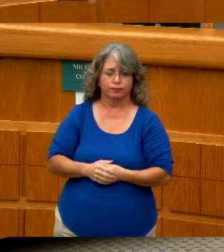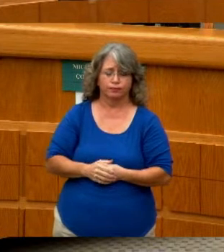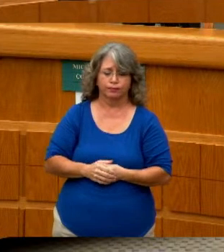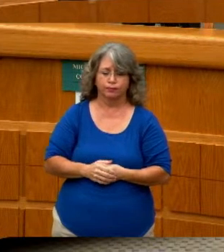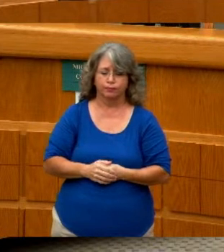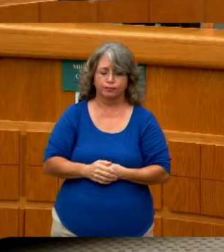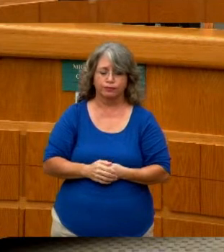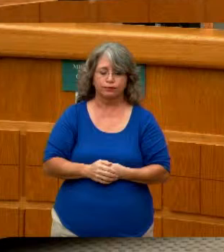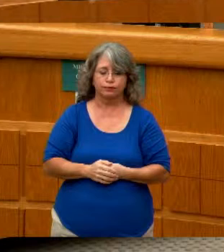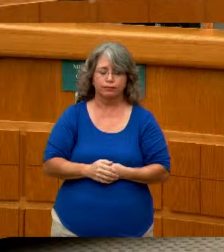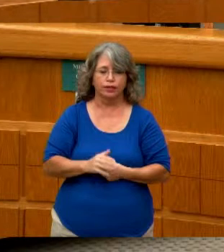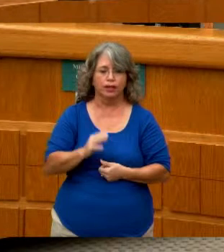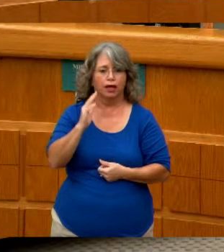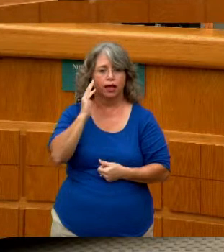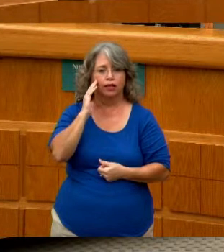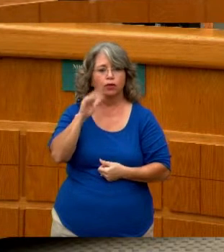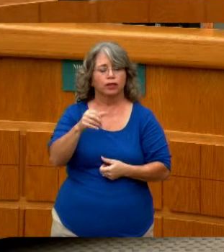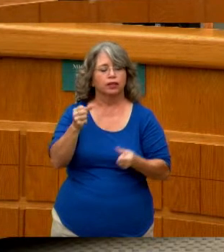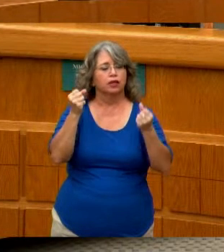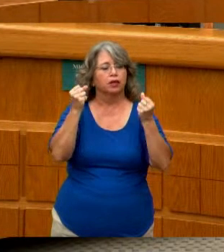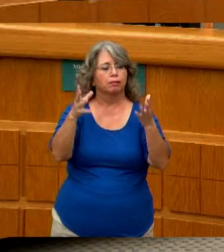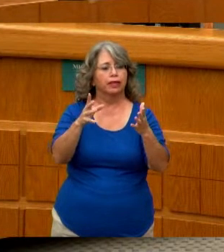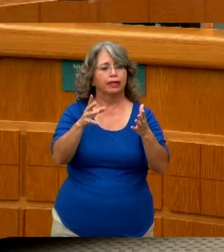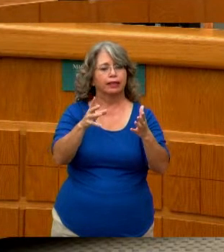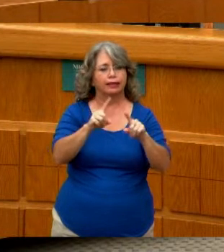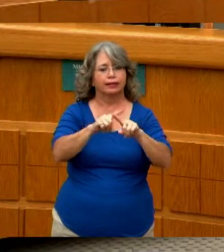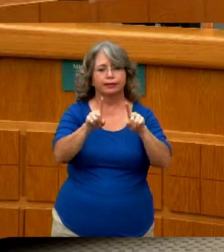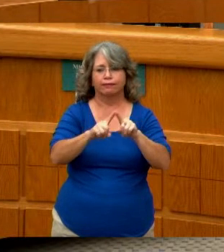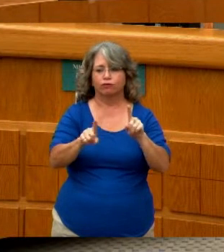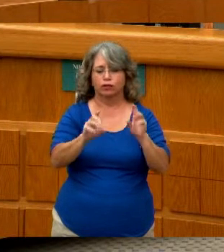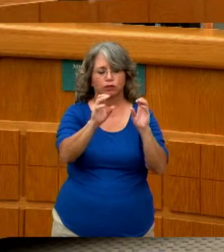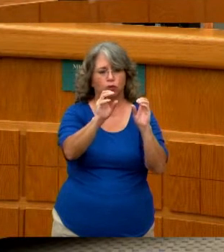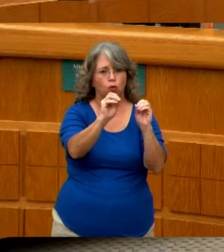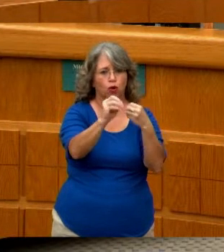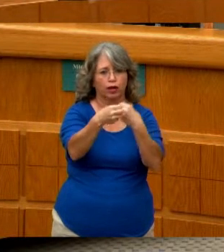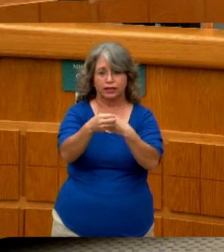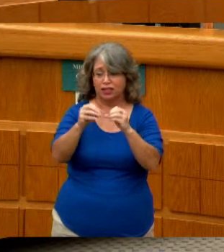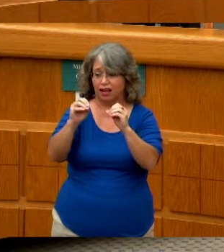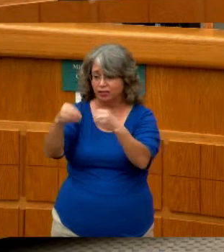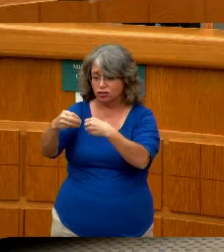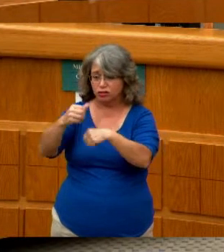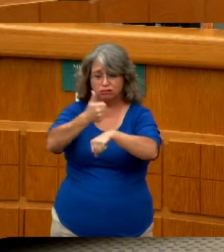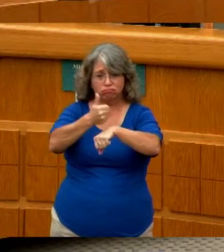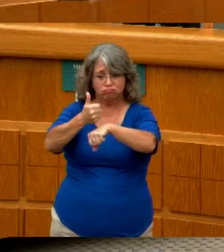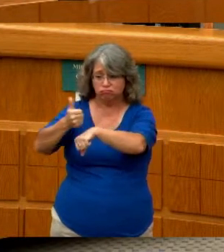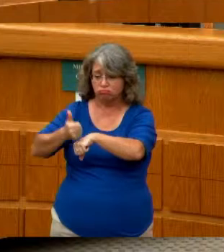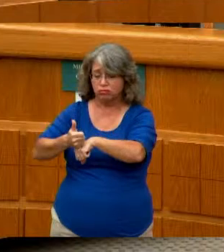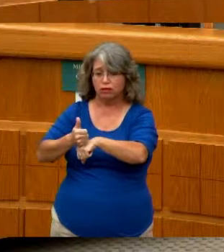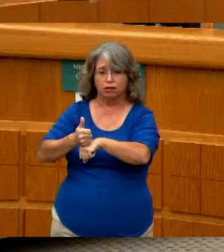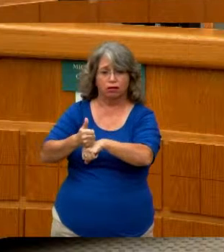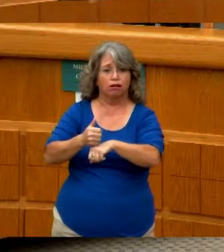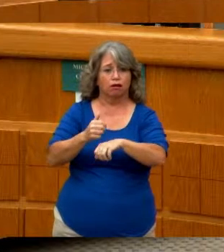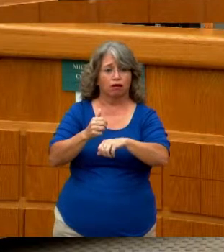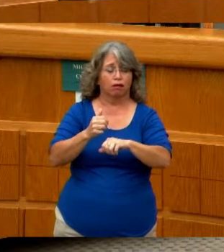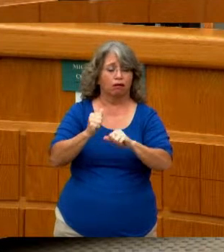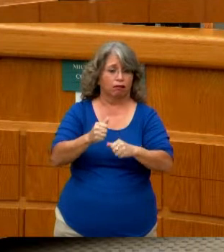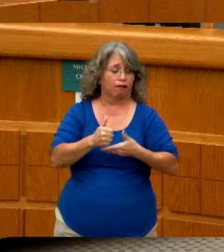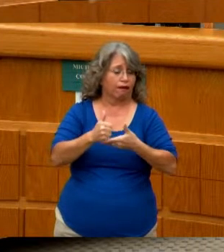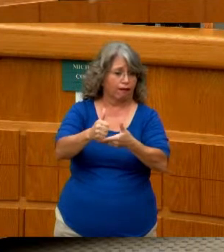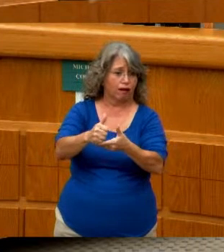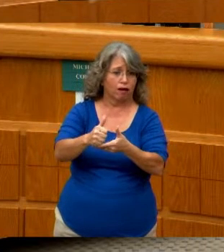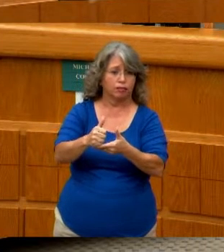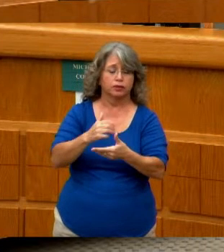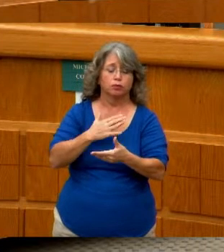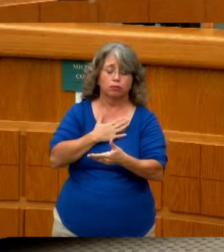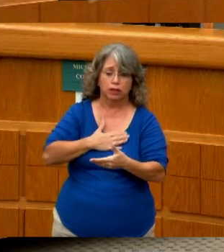helping others. And so I know that there are a lot of charitable organizations that are available to us, and I want